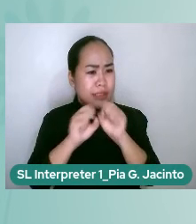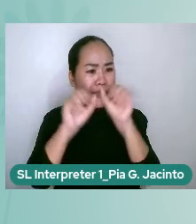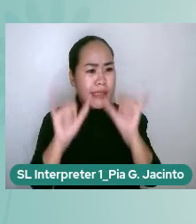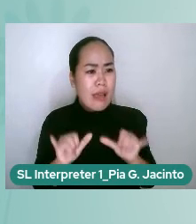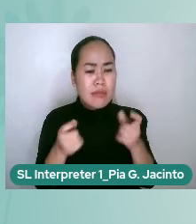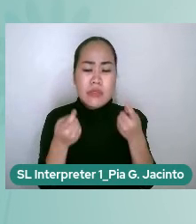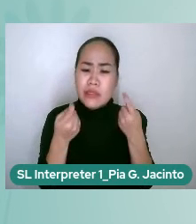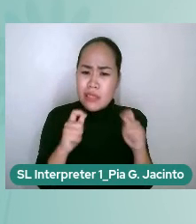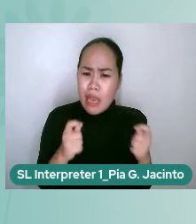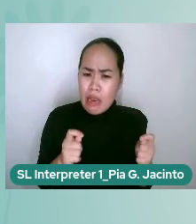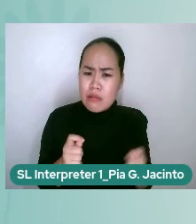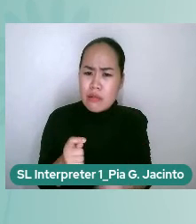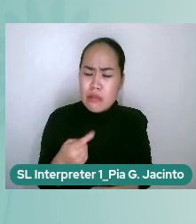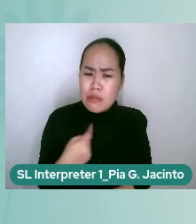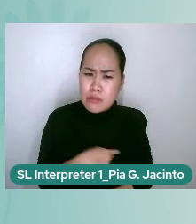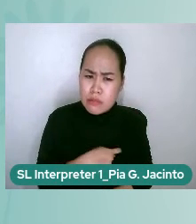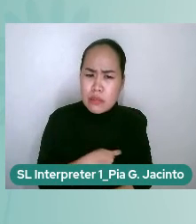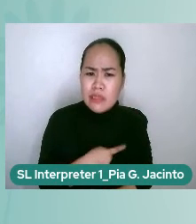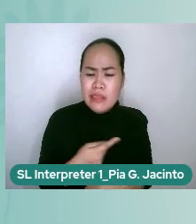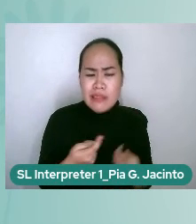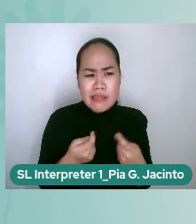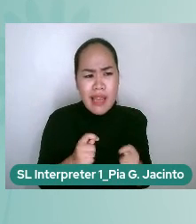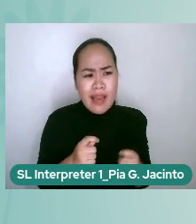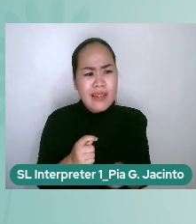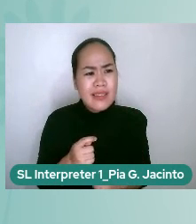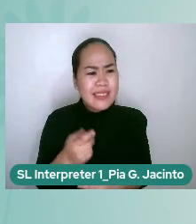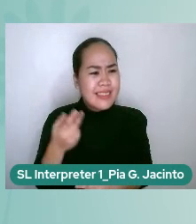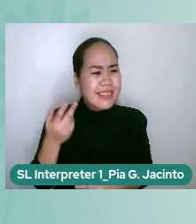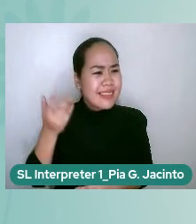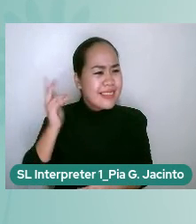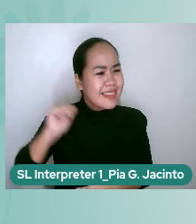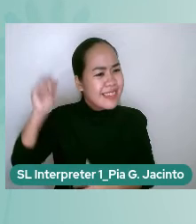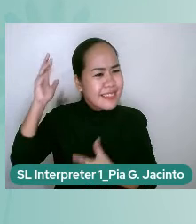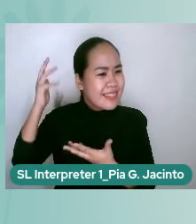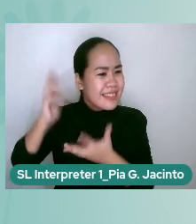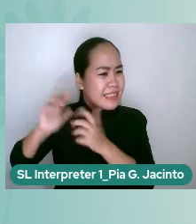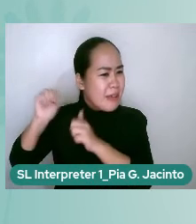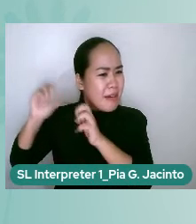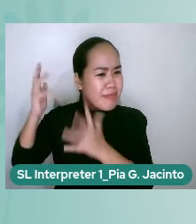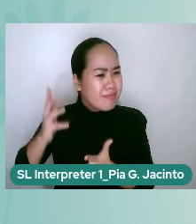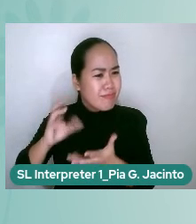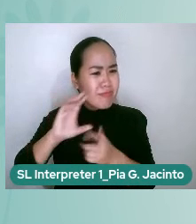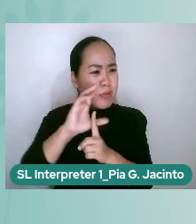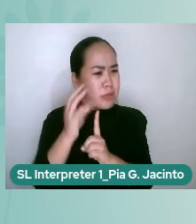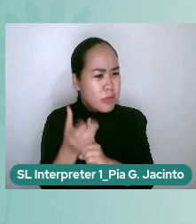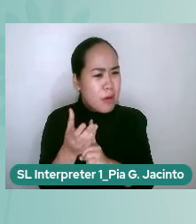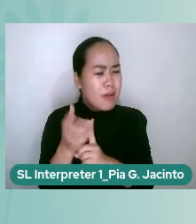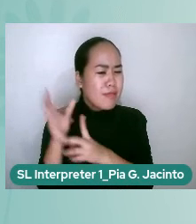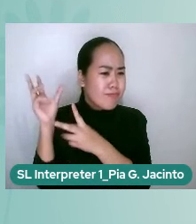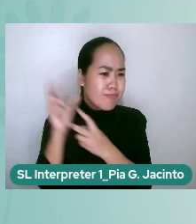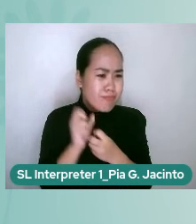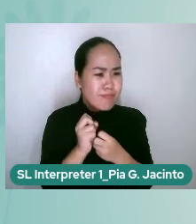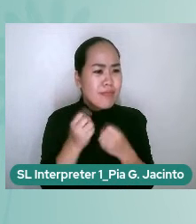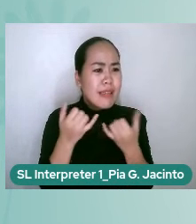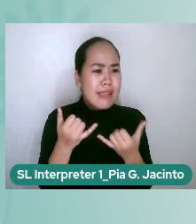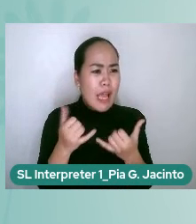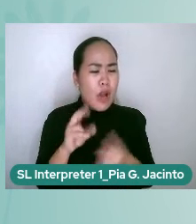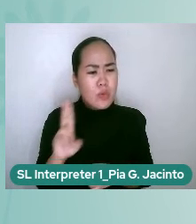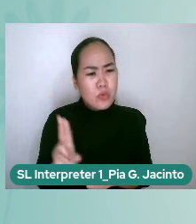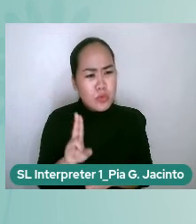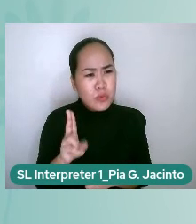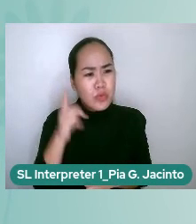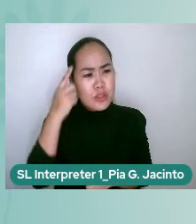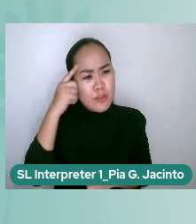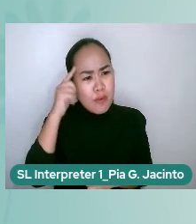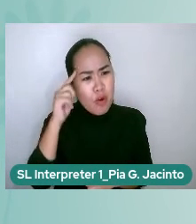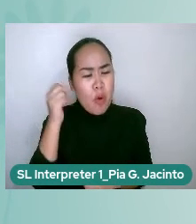So there must be something inherent in our culture that we have not adopted a regular screening